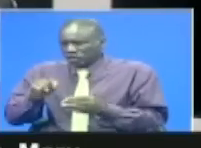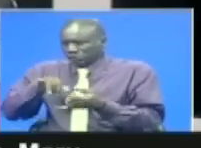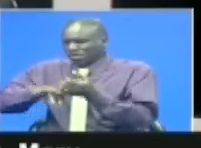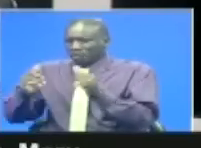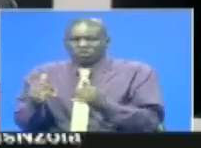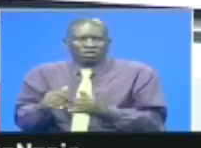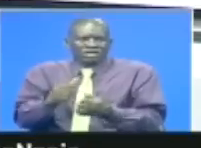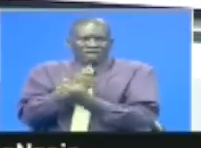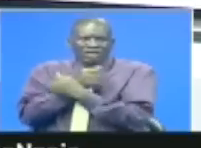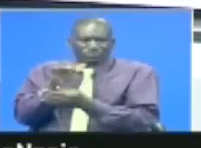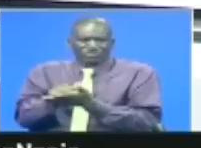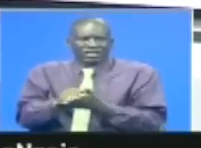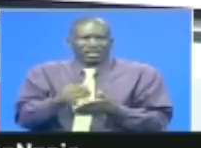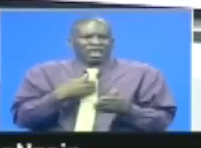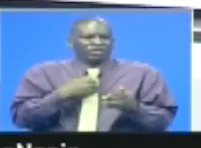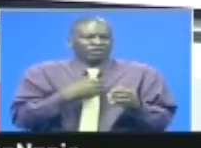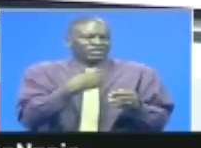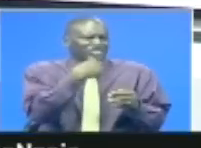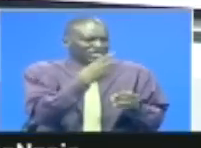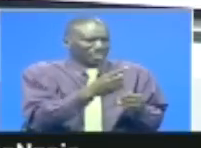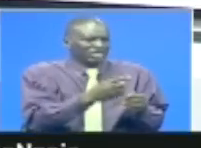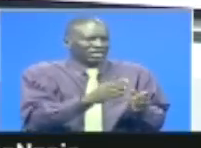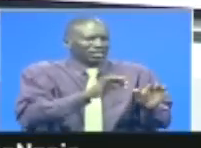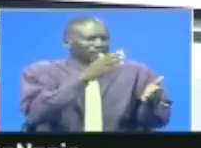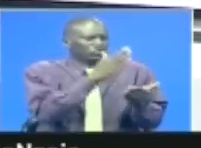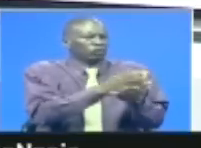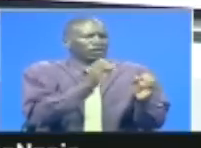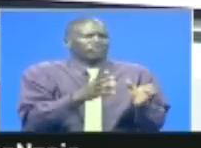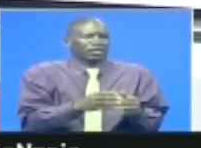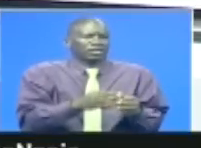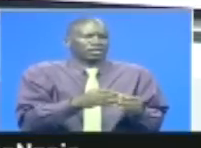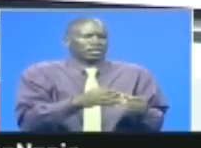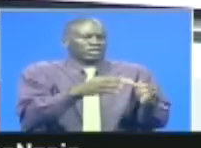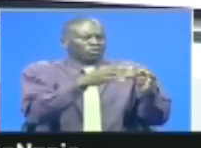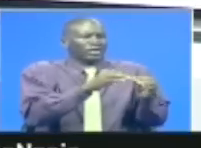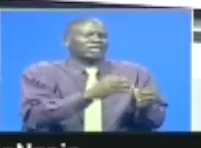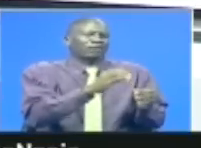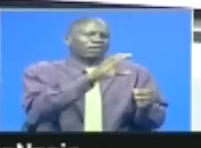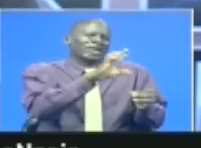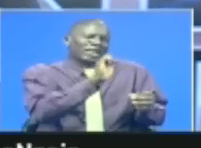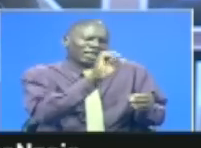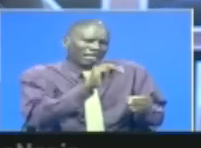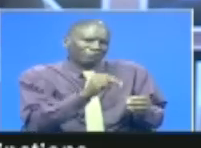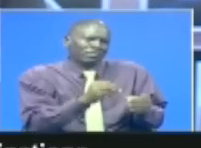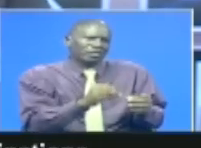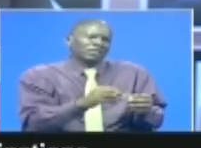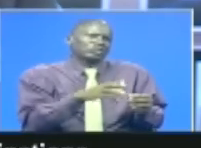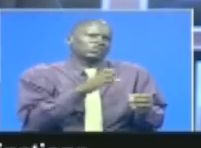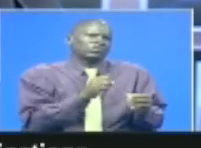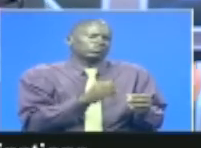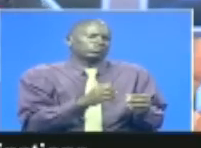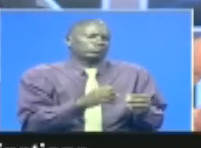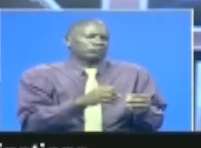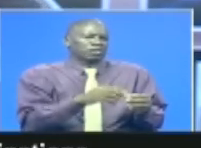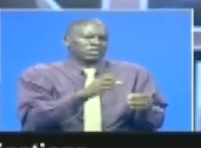love that she has claimed, and that is not true. I love the word claimed. If you had said I had said it, I'd say I didn't say it. But